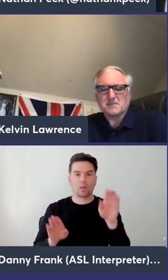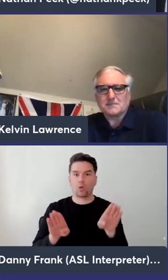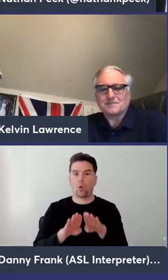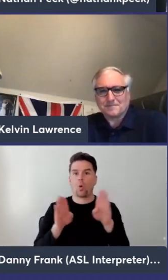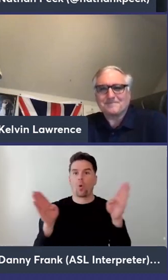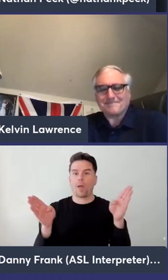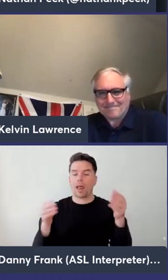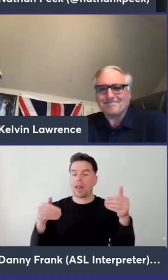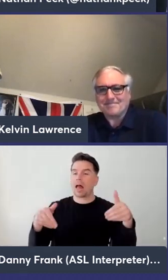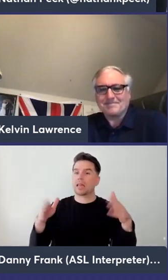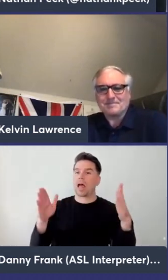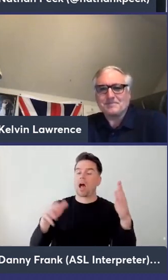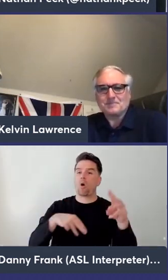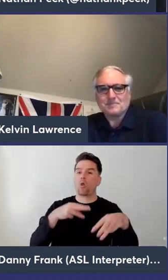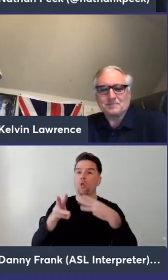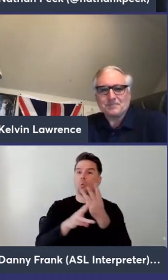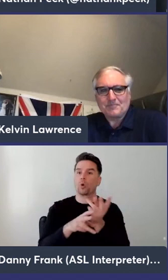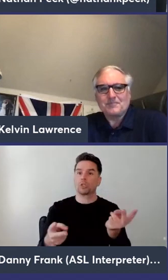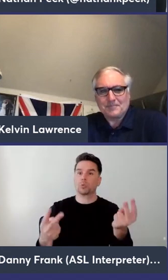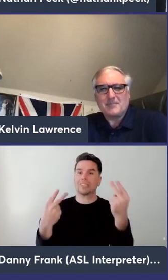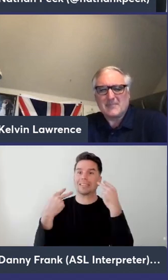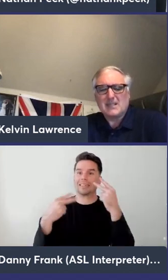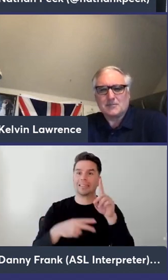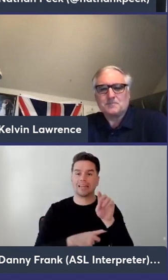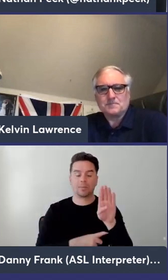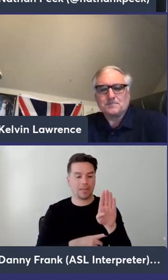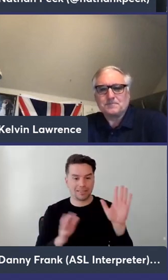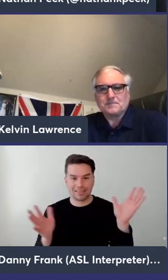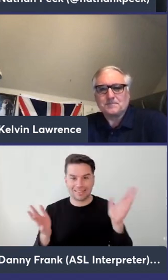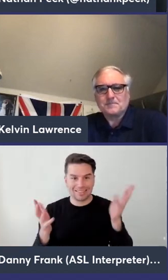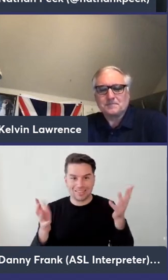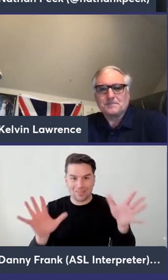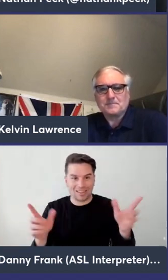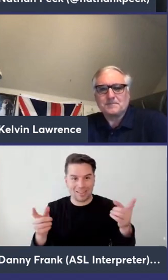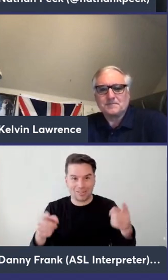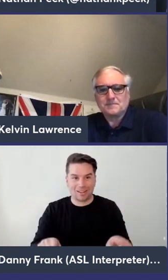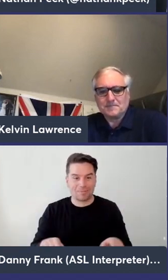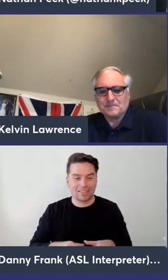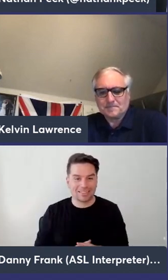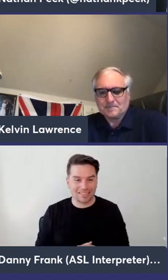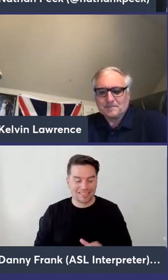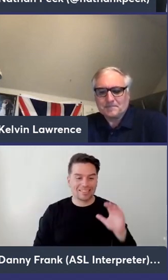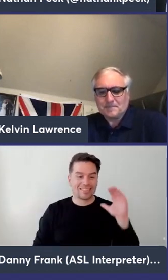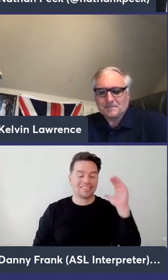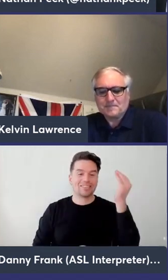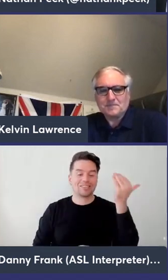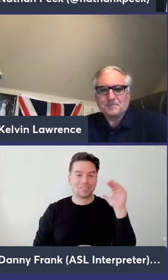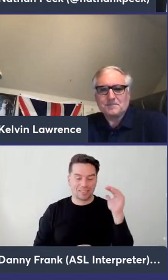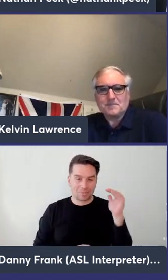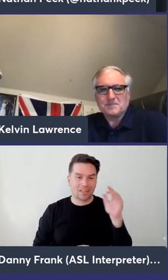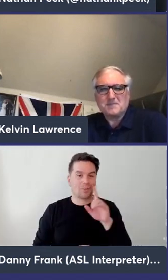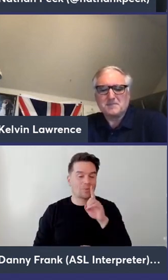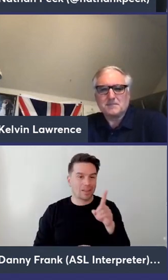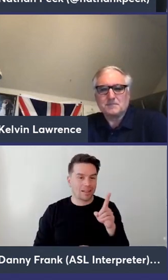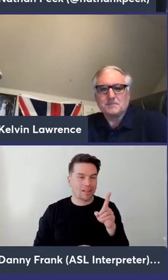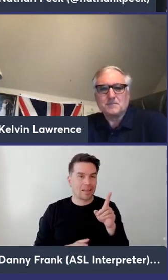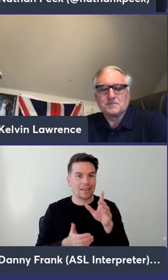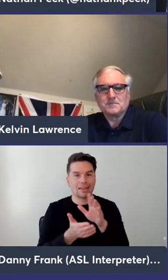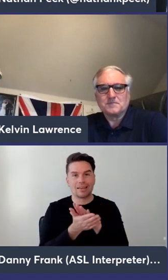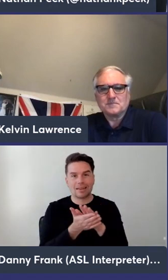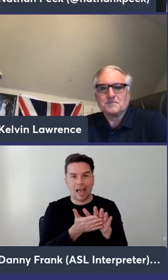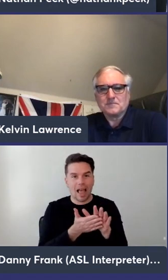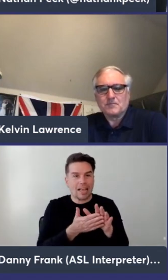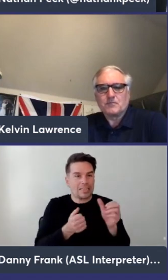world, getting the configuration messed up. So this seems like a very like all batteries